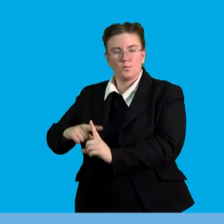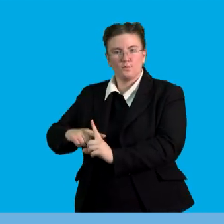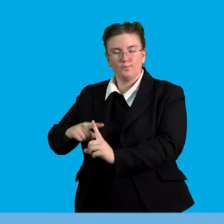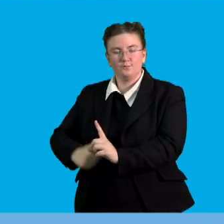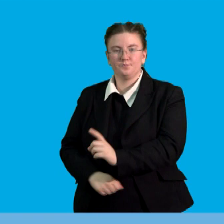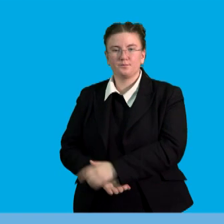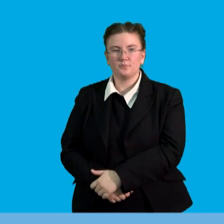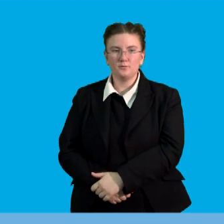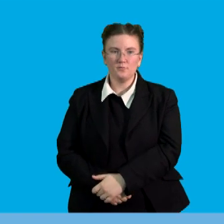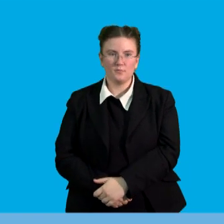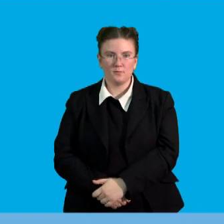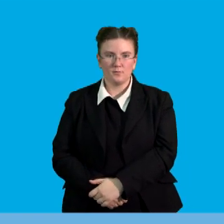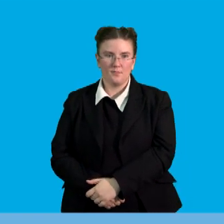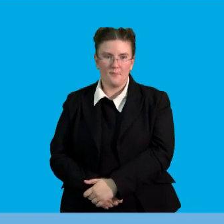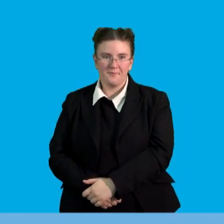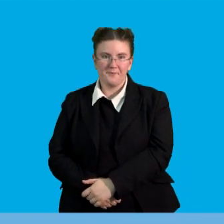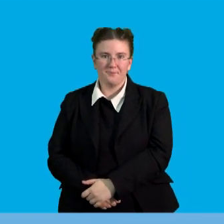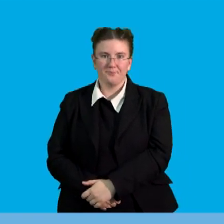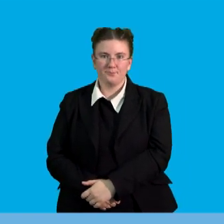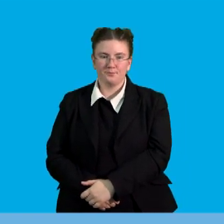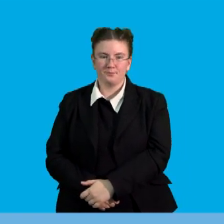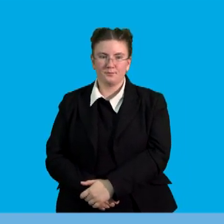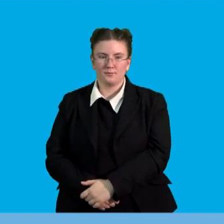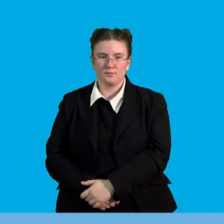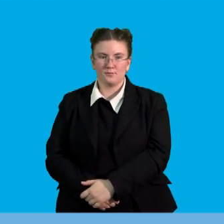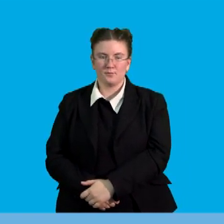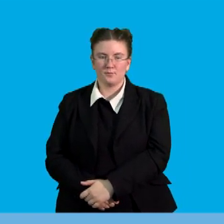mass over the volume.